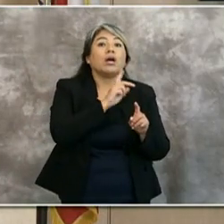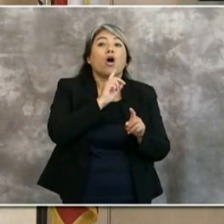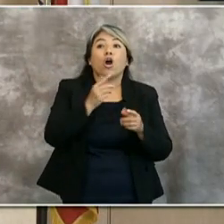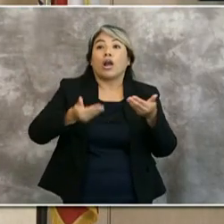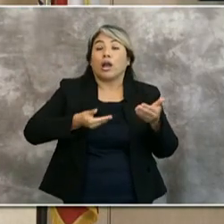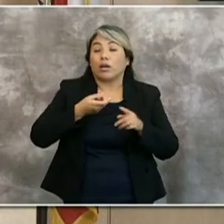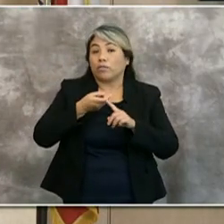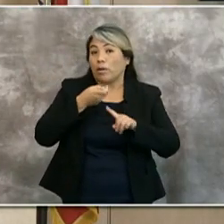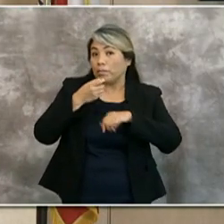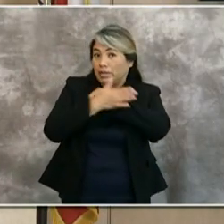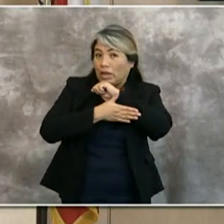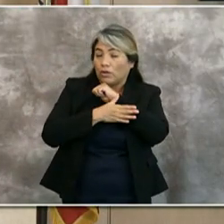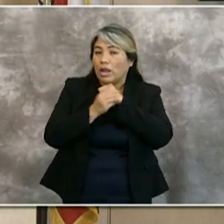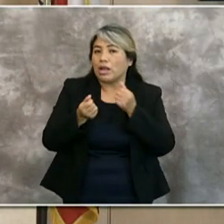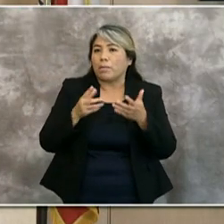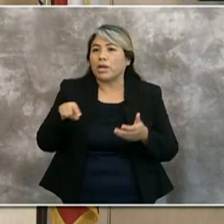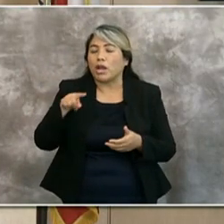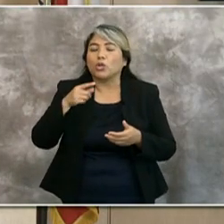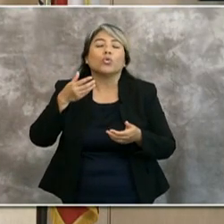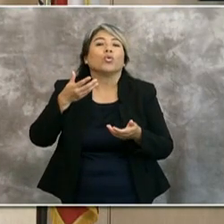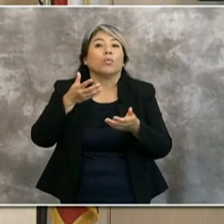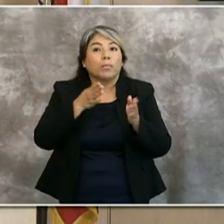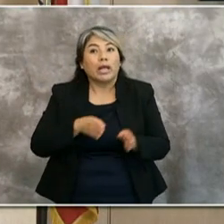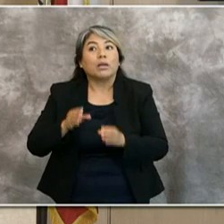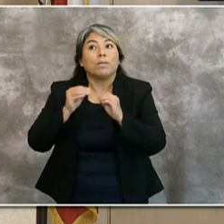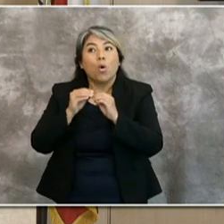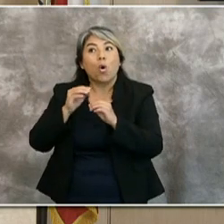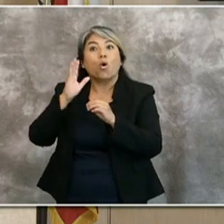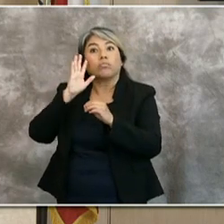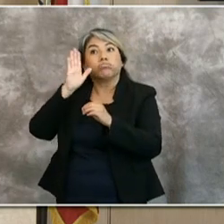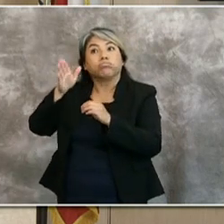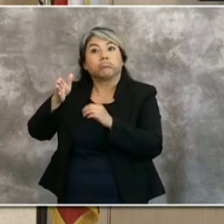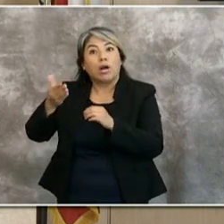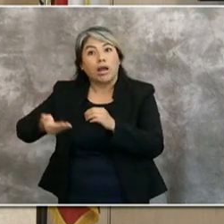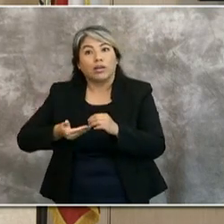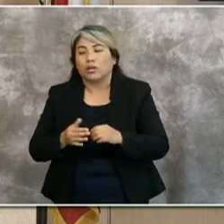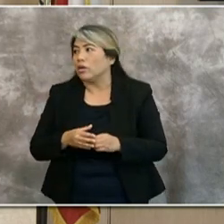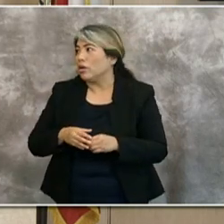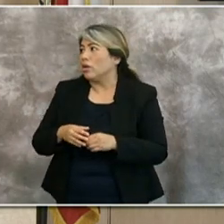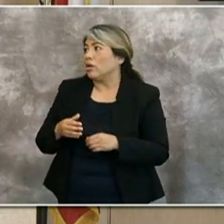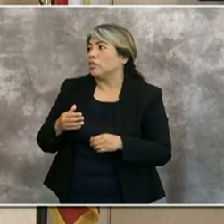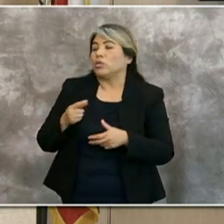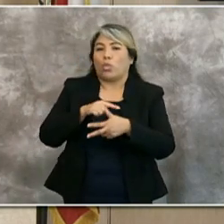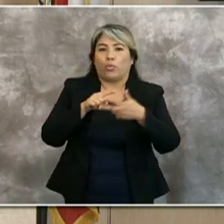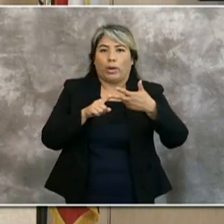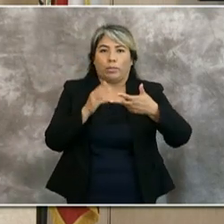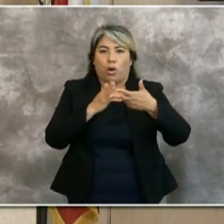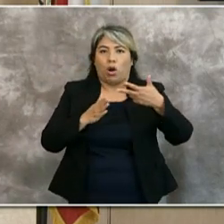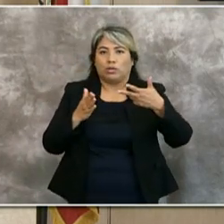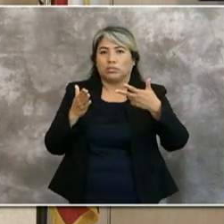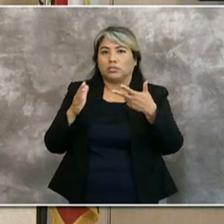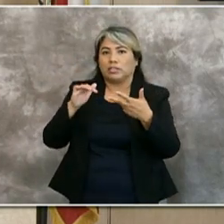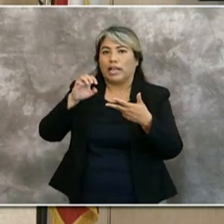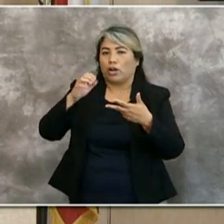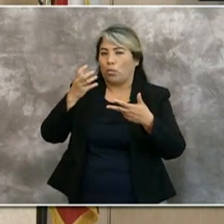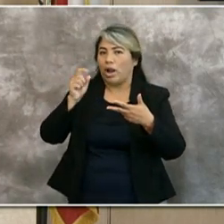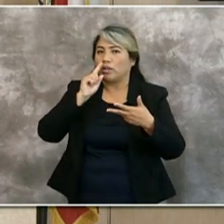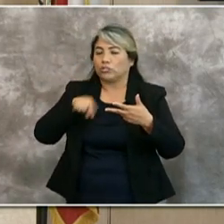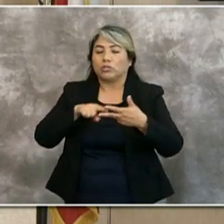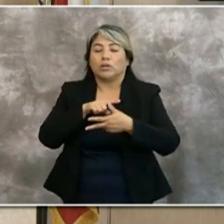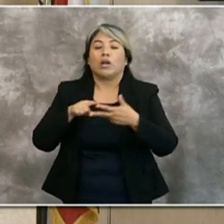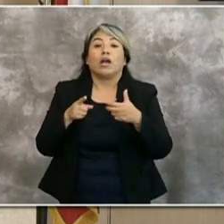by the county, and how many are you planning to hire? Let me answer that in three parts, Claire. First,